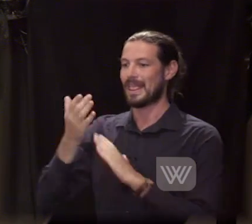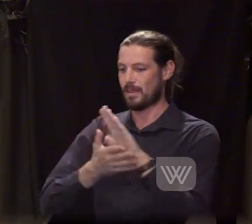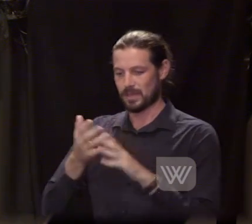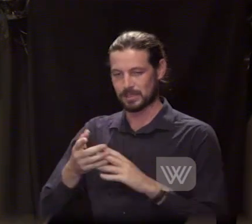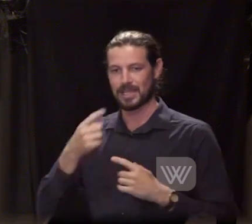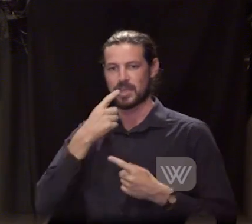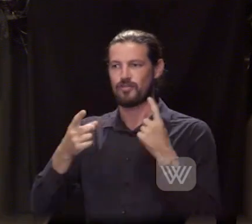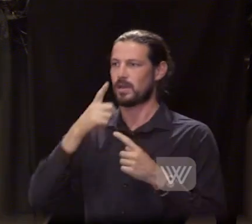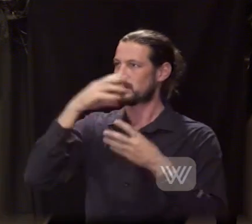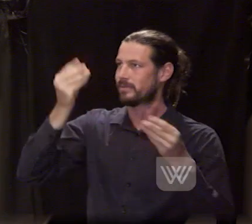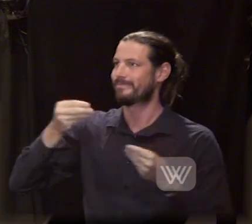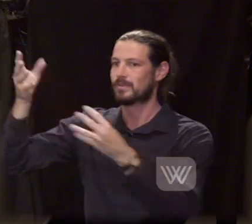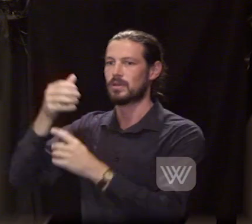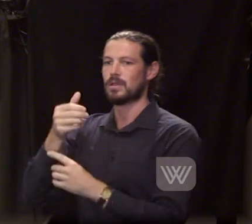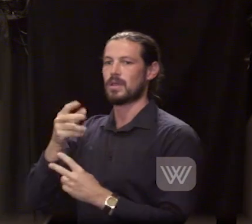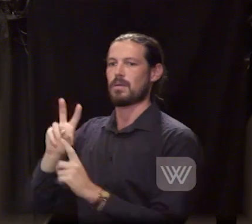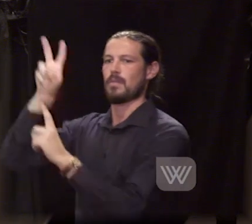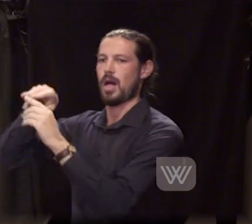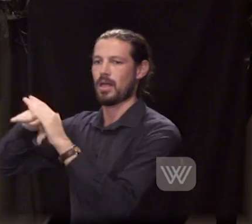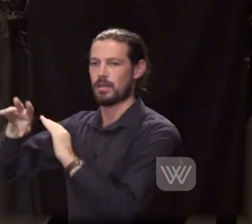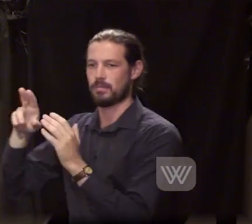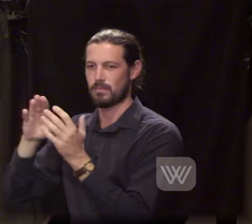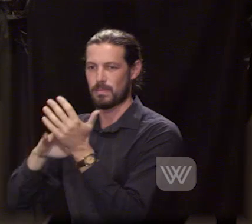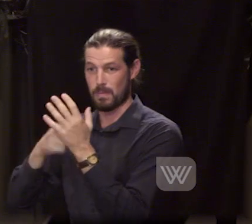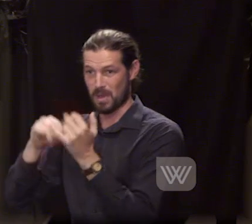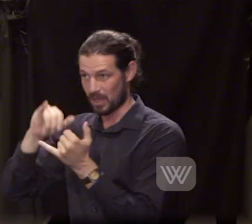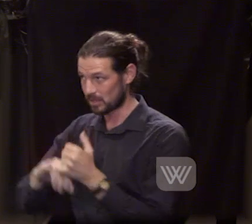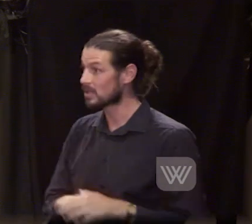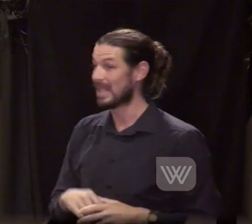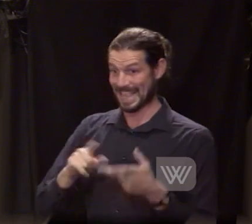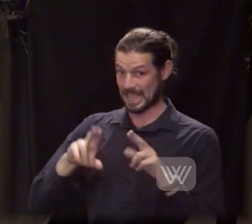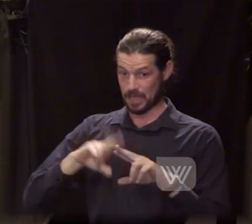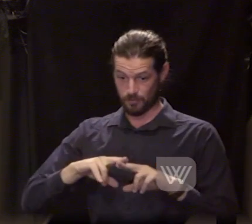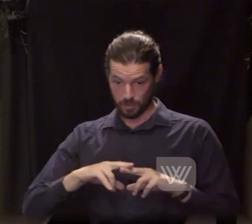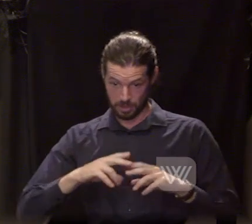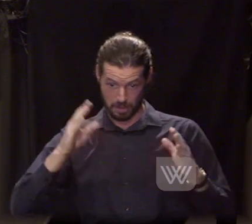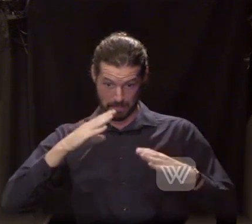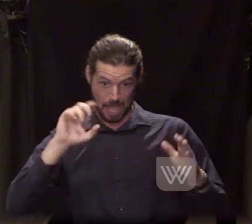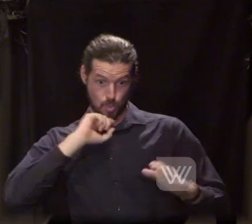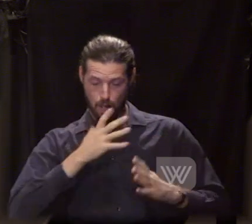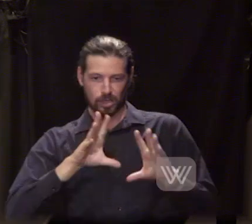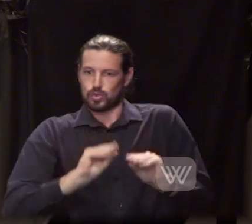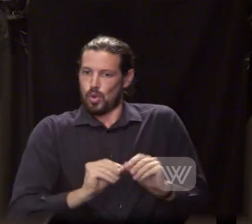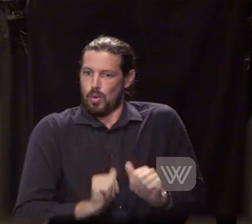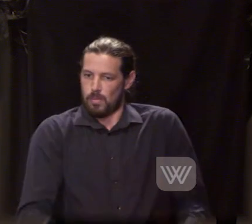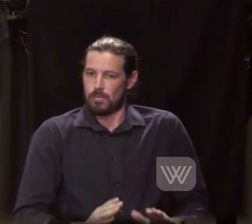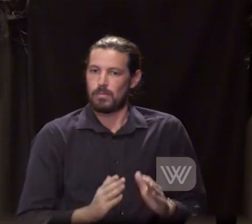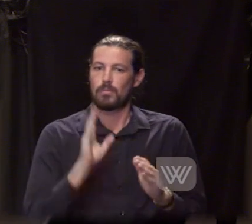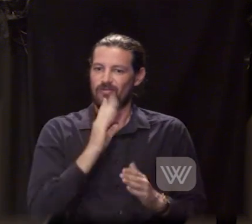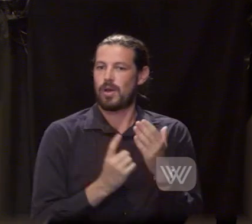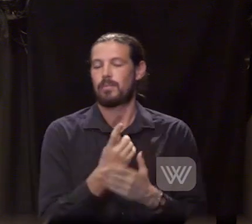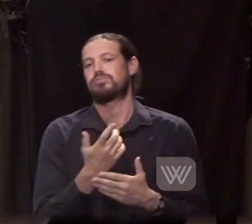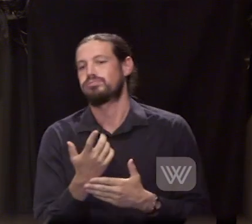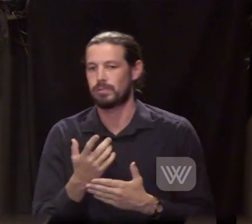to Mars or to deep space or anywhere. And if you can prevent a giant blowout from happening, that will have a lot of impact on your crew dynamics